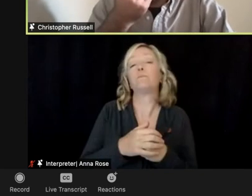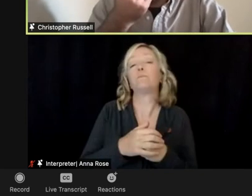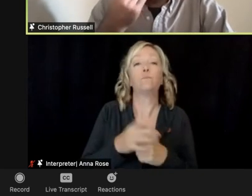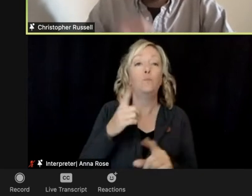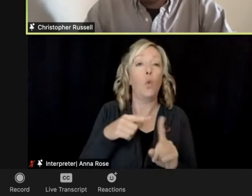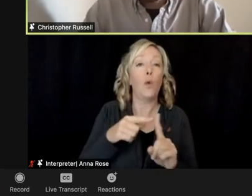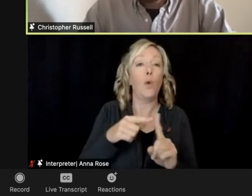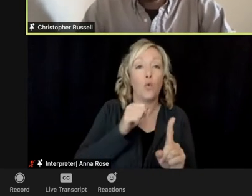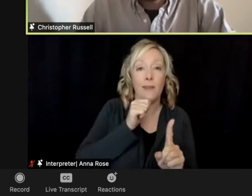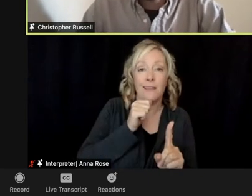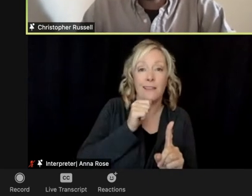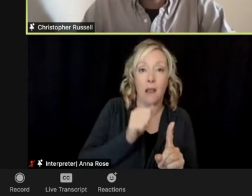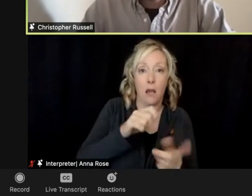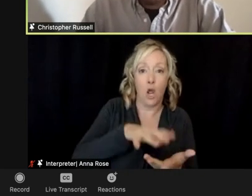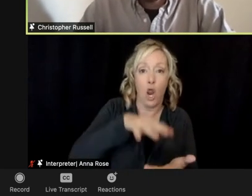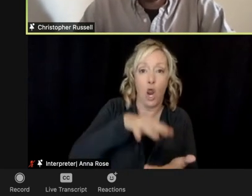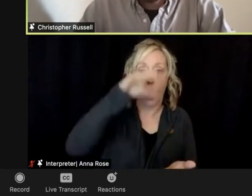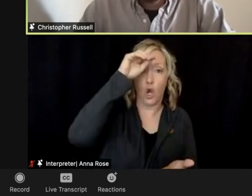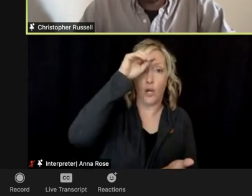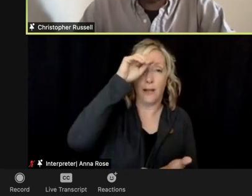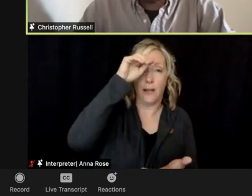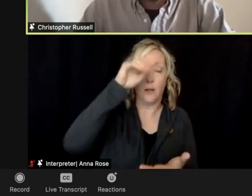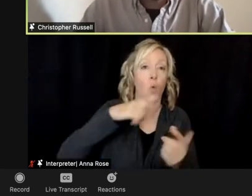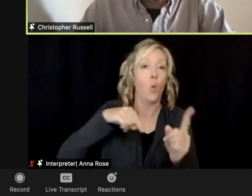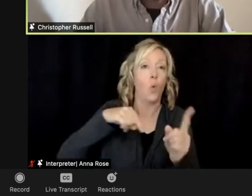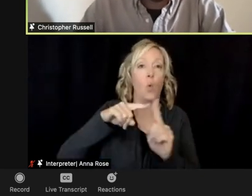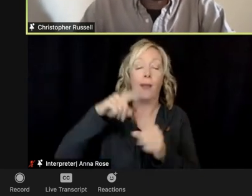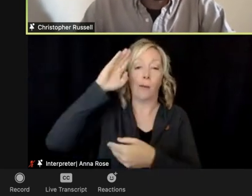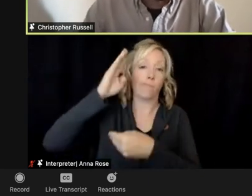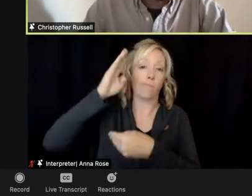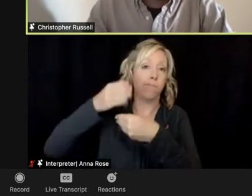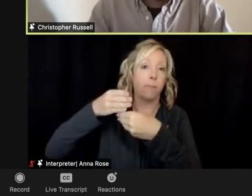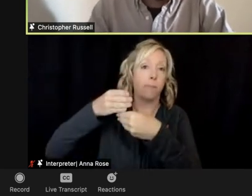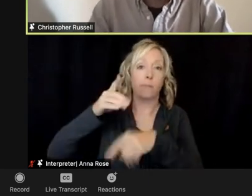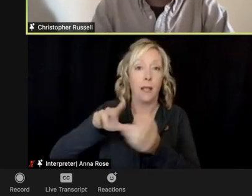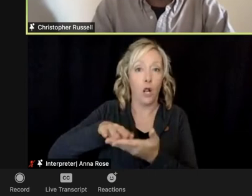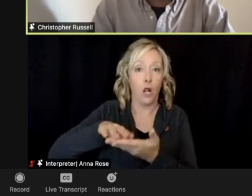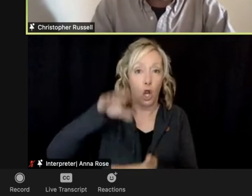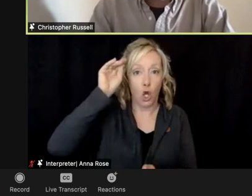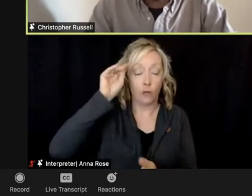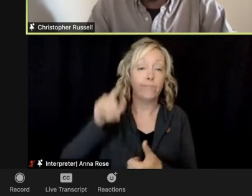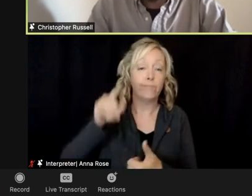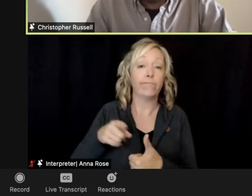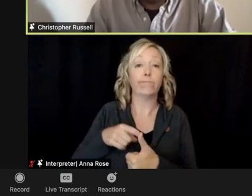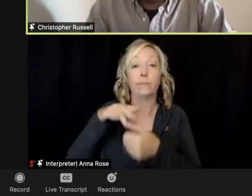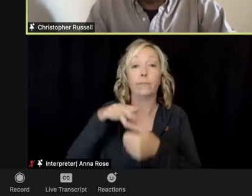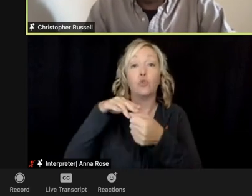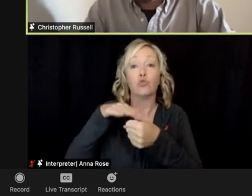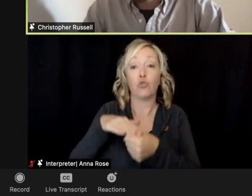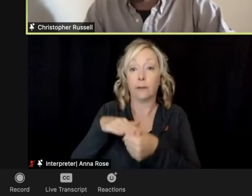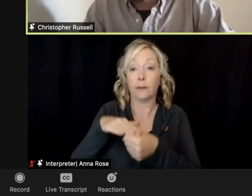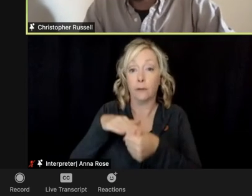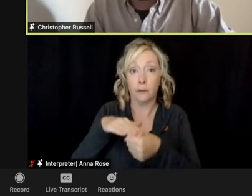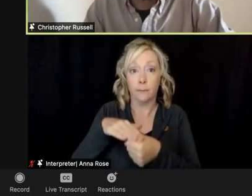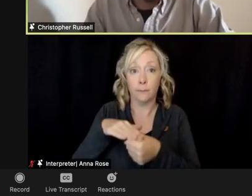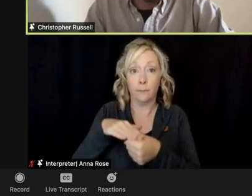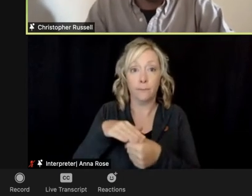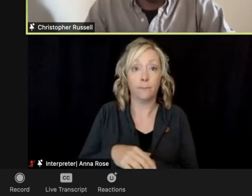myself. We're not learning when we're stressed, when we're stressed out. There's some inside jokes in there, like looking at